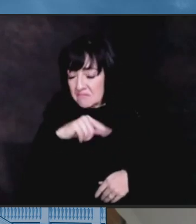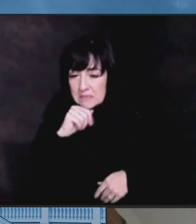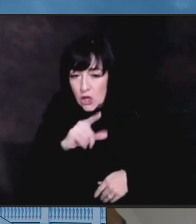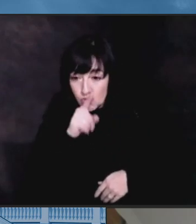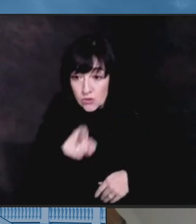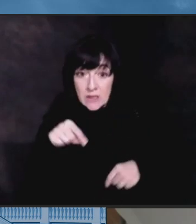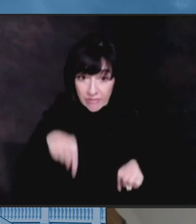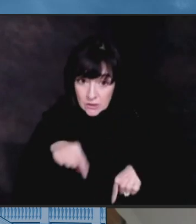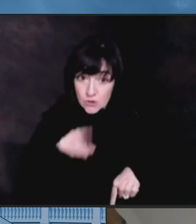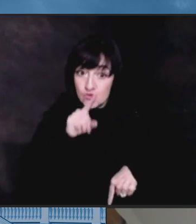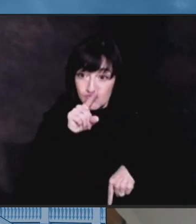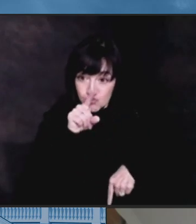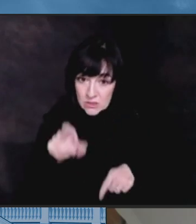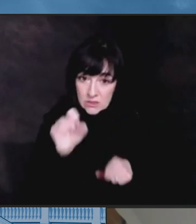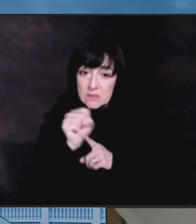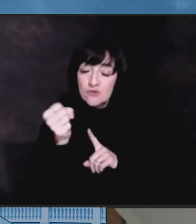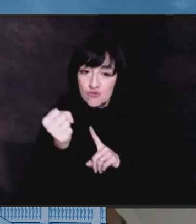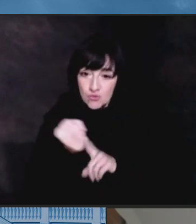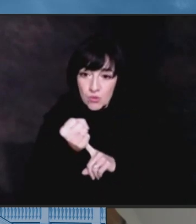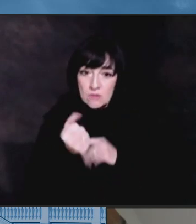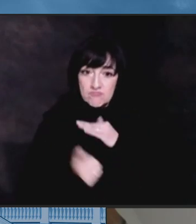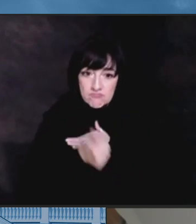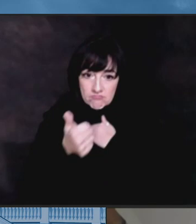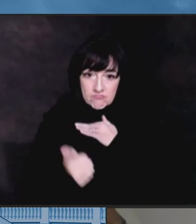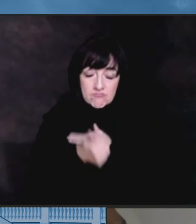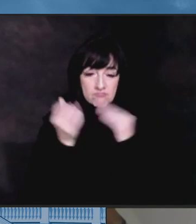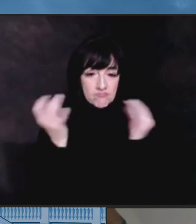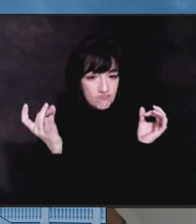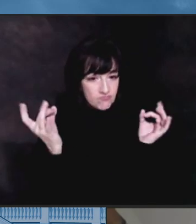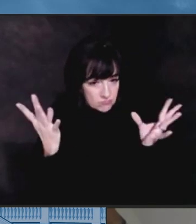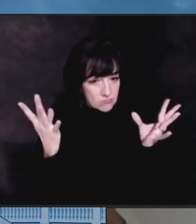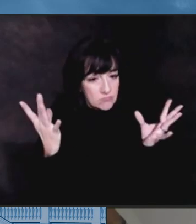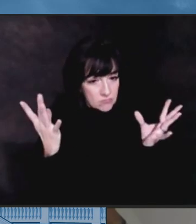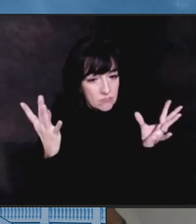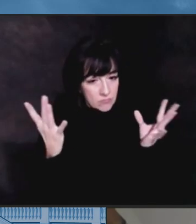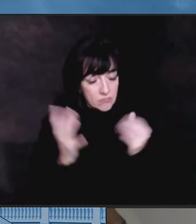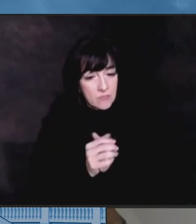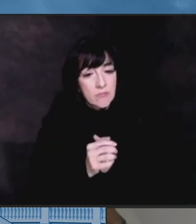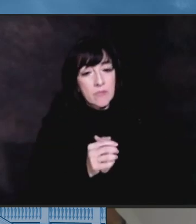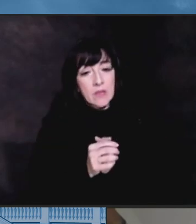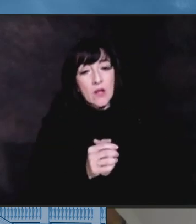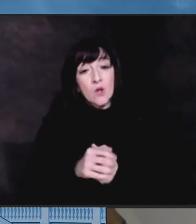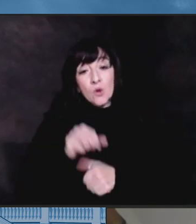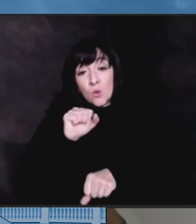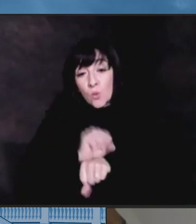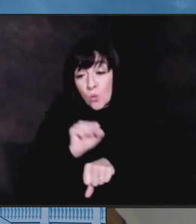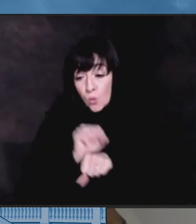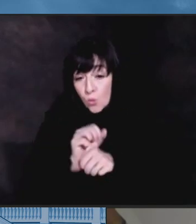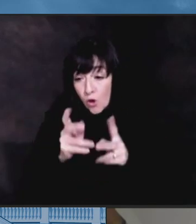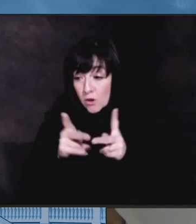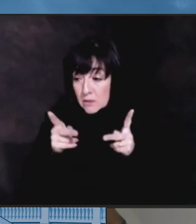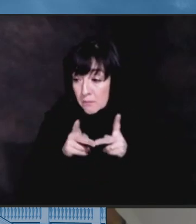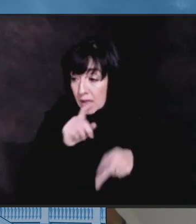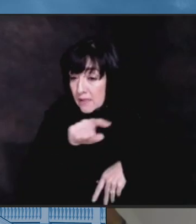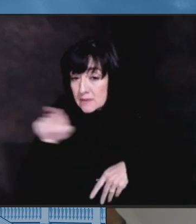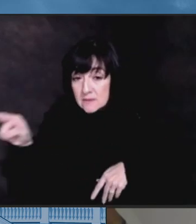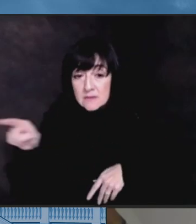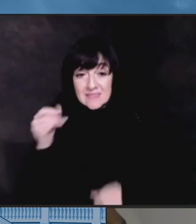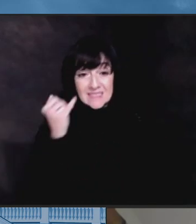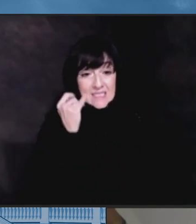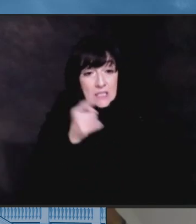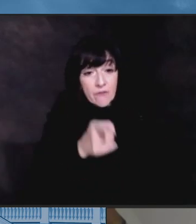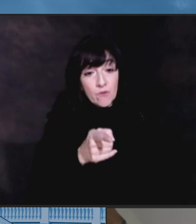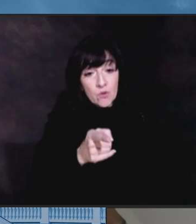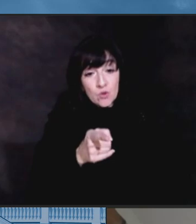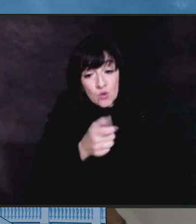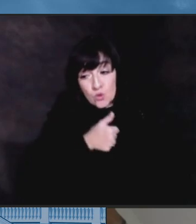The advisory to stay at home does not apply to Delawareans in workplaces, of course, traveling to and from places